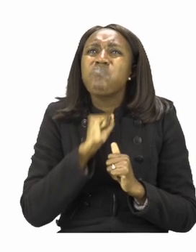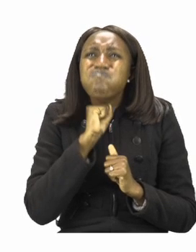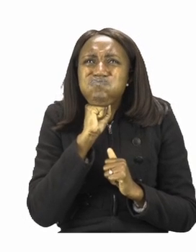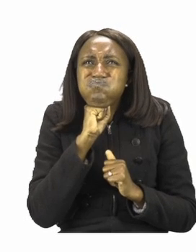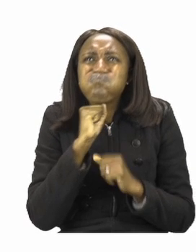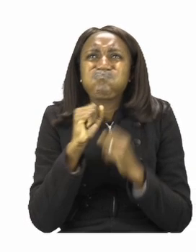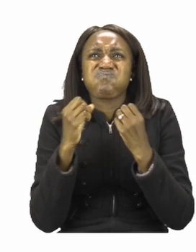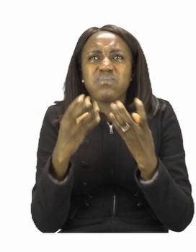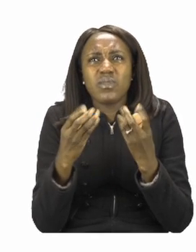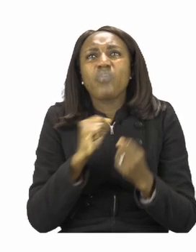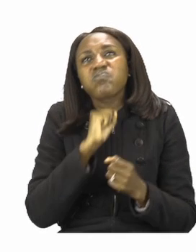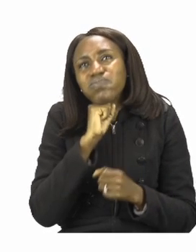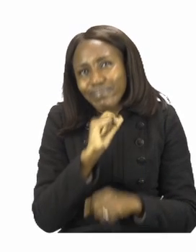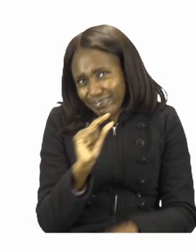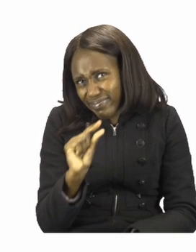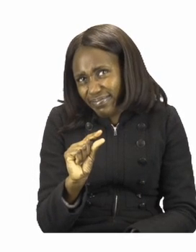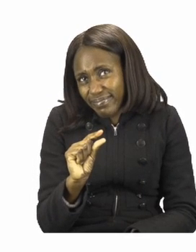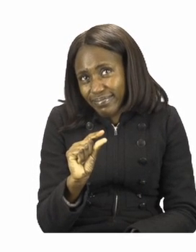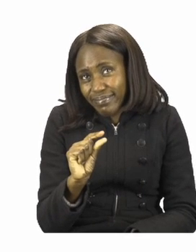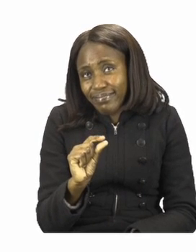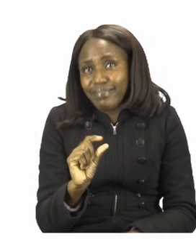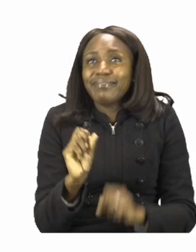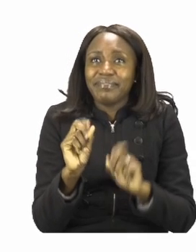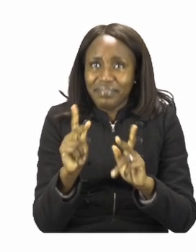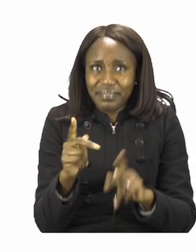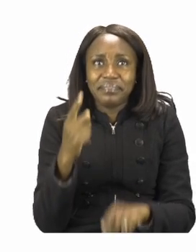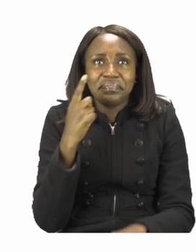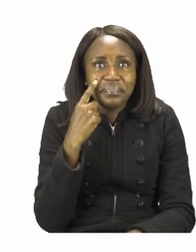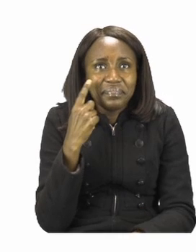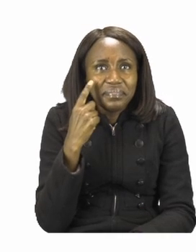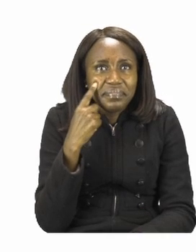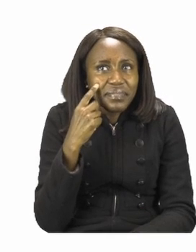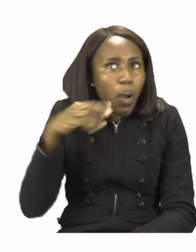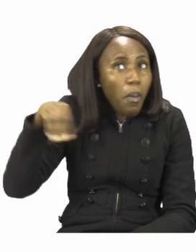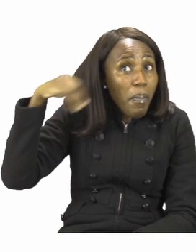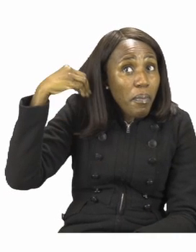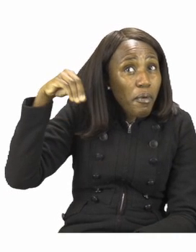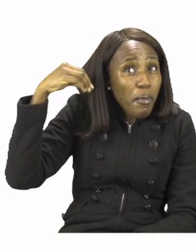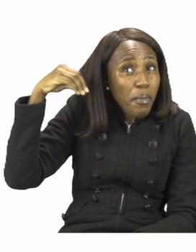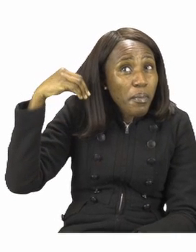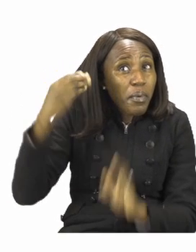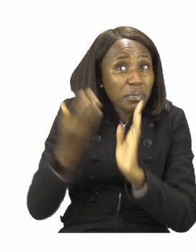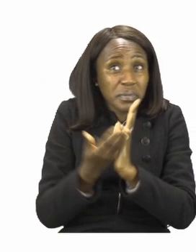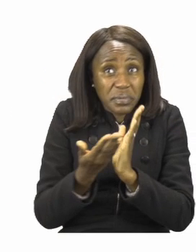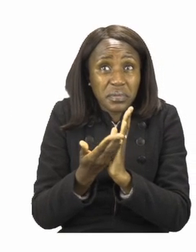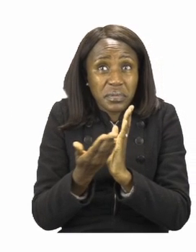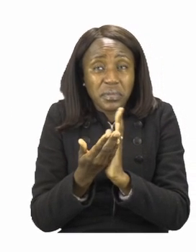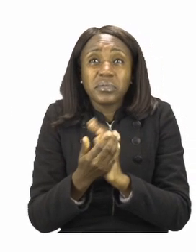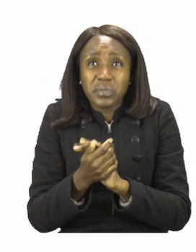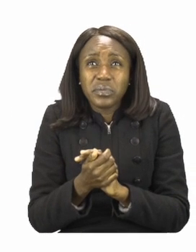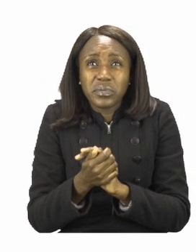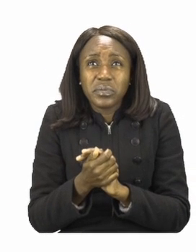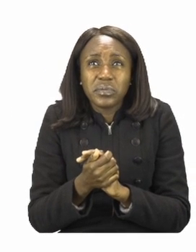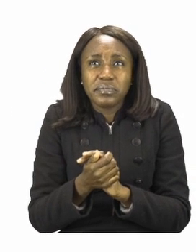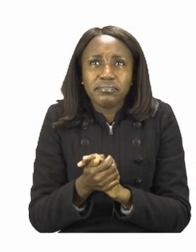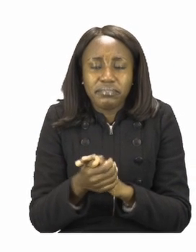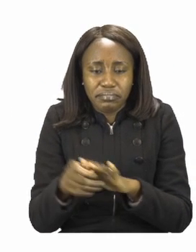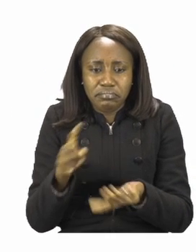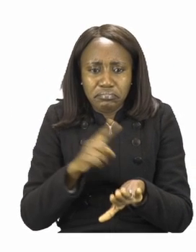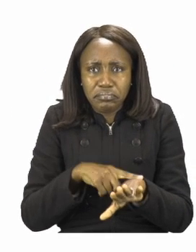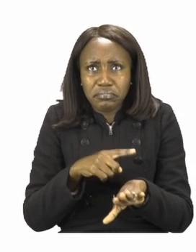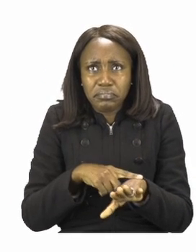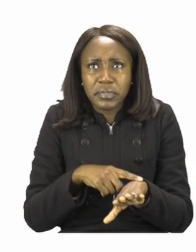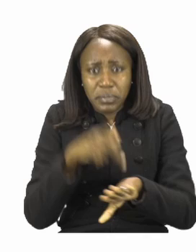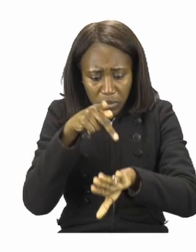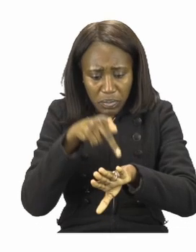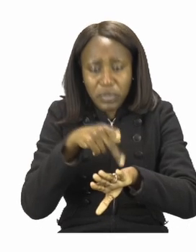or not? The first thing we can see is a bell. Now the bell, sometimes we use it at school to tell